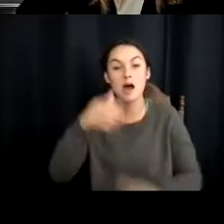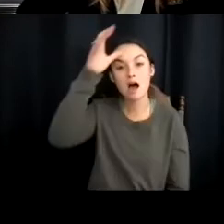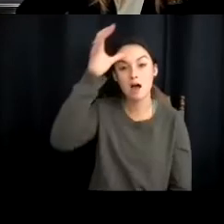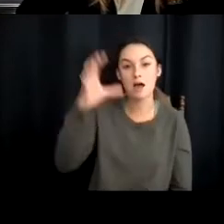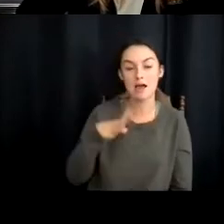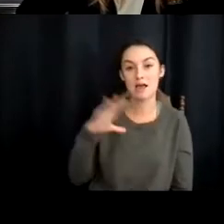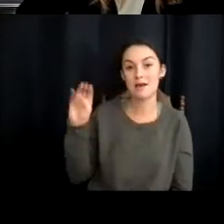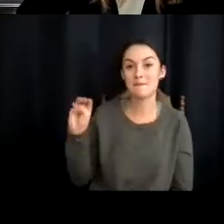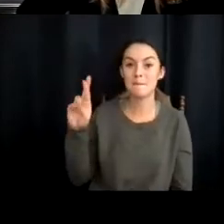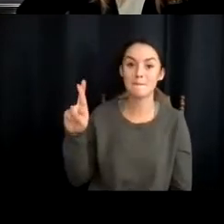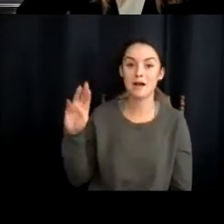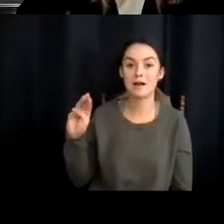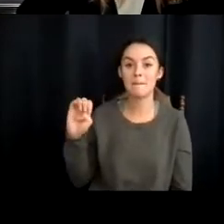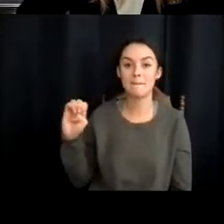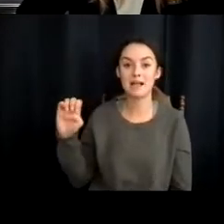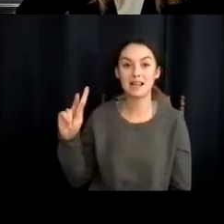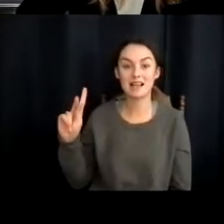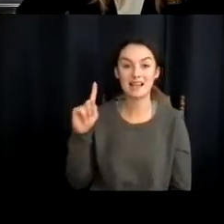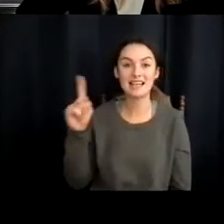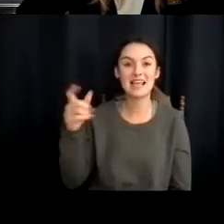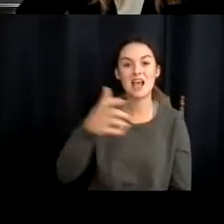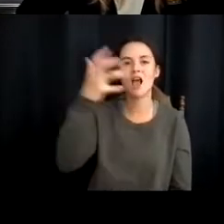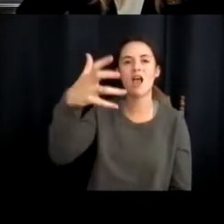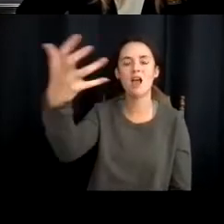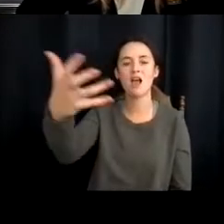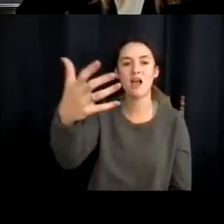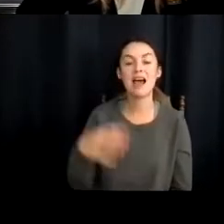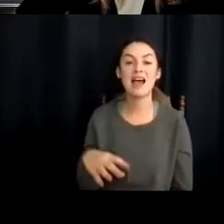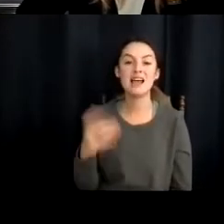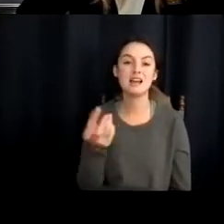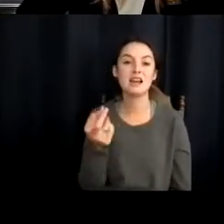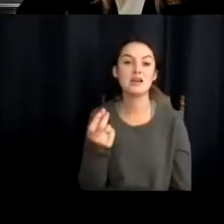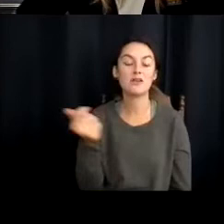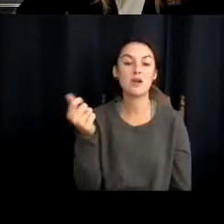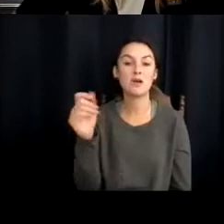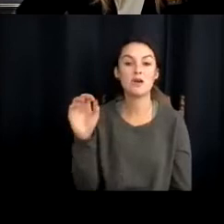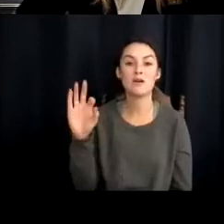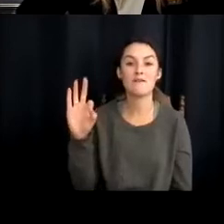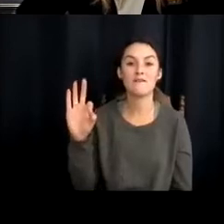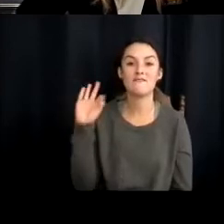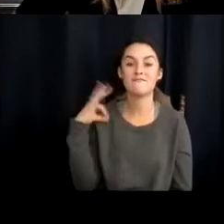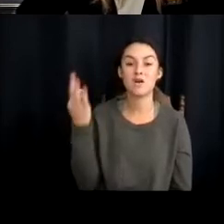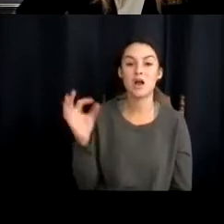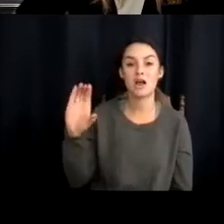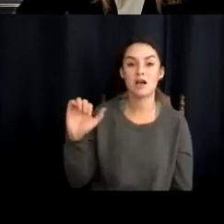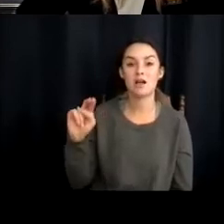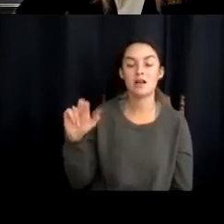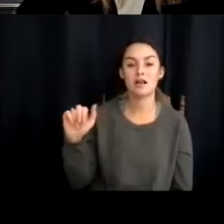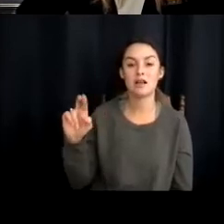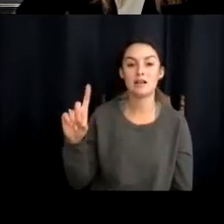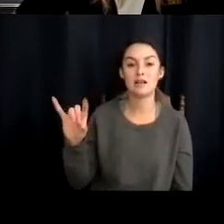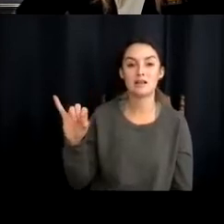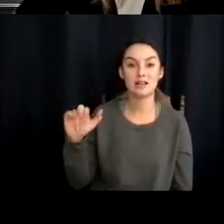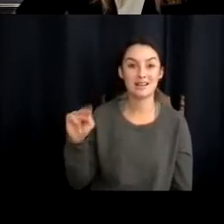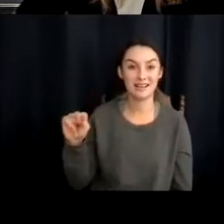Mr. Meek called out, and a couple French Canadian fur trappers switched sides and voted in favor of the American form